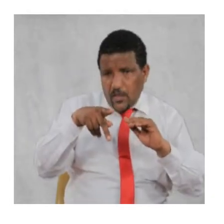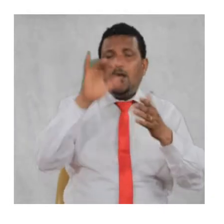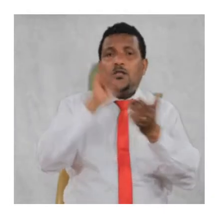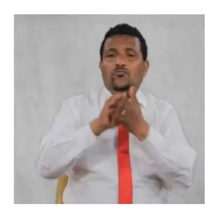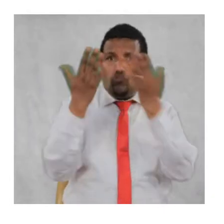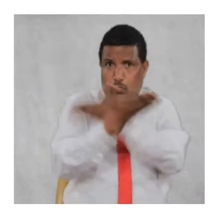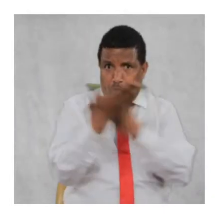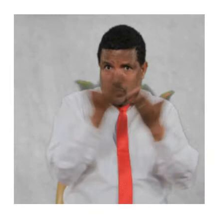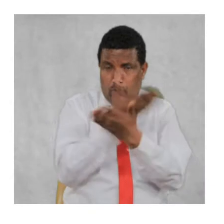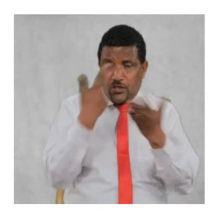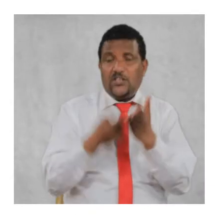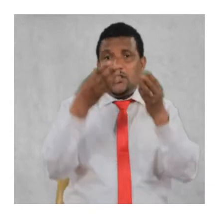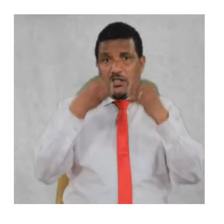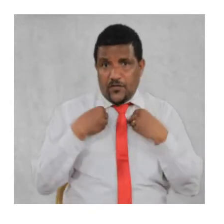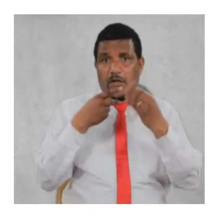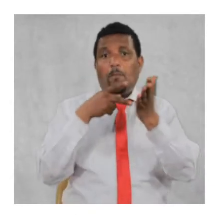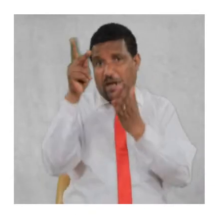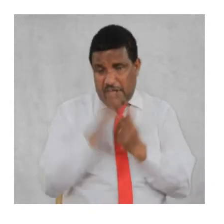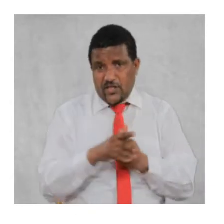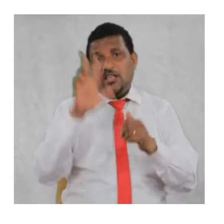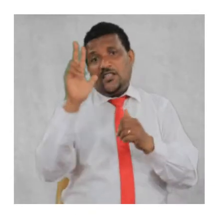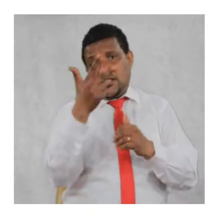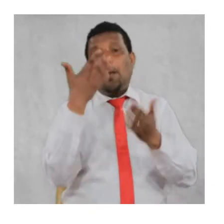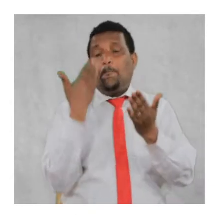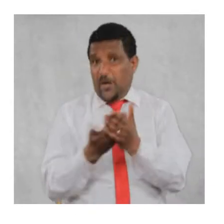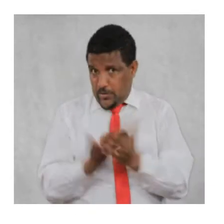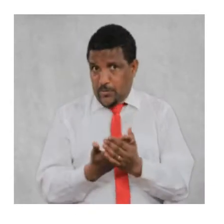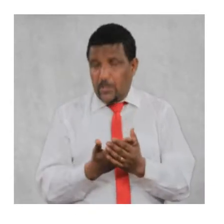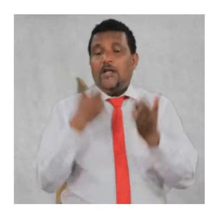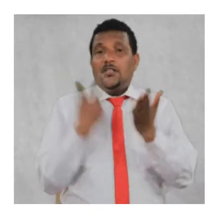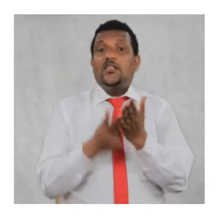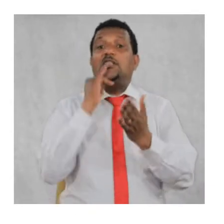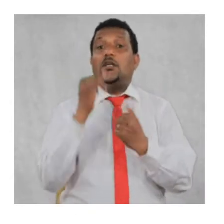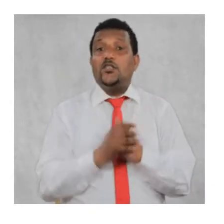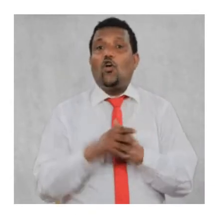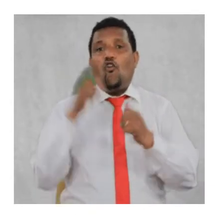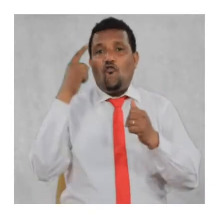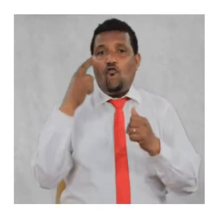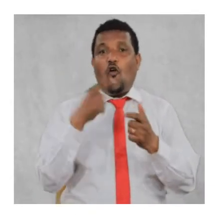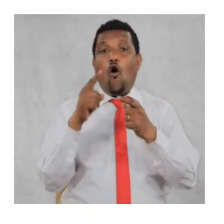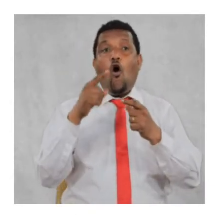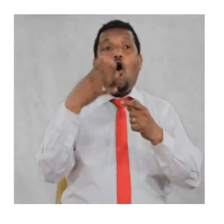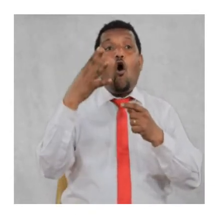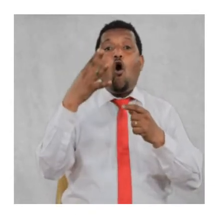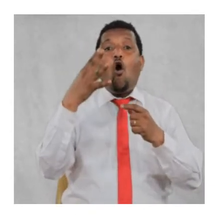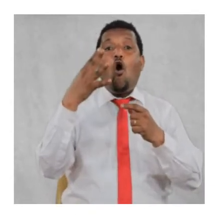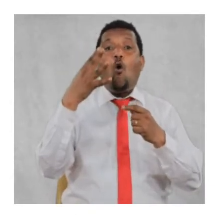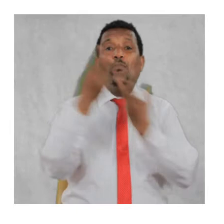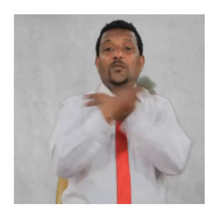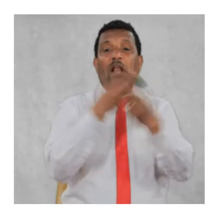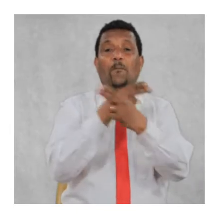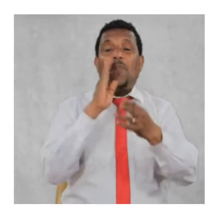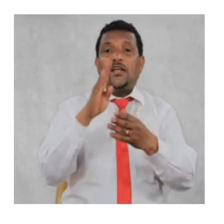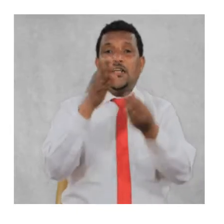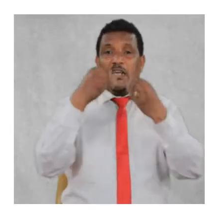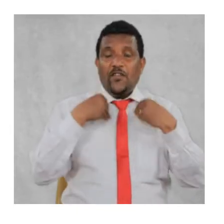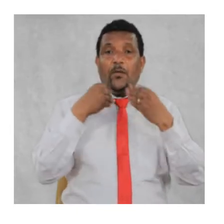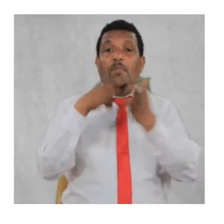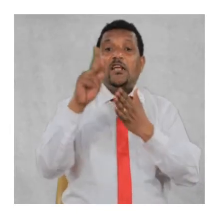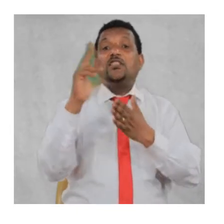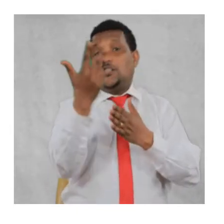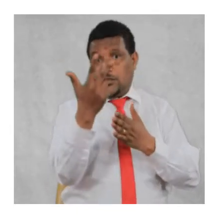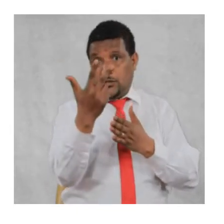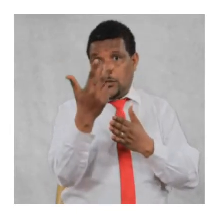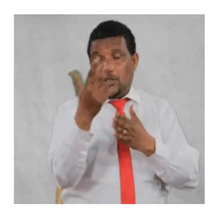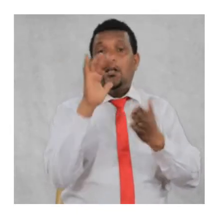substitute this given price 3 birr, this is 4 multiplied by the given price is 3,